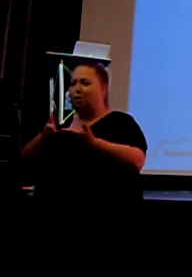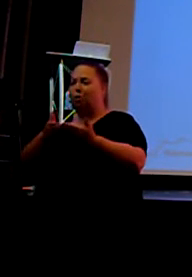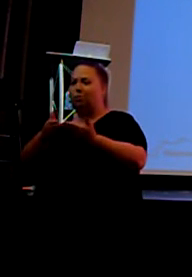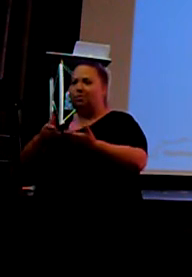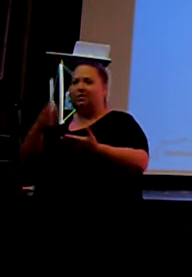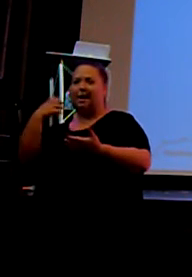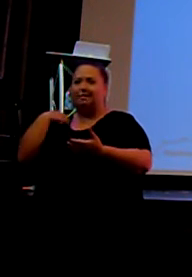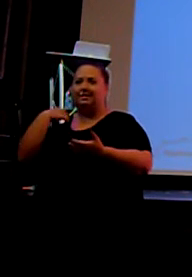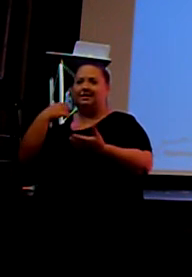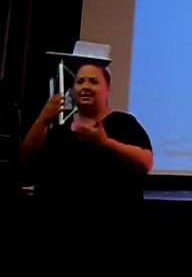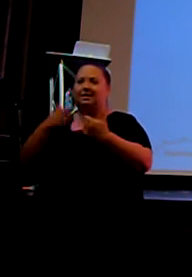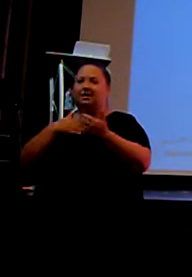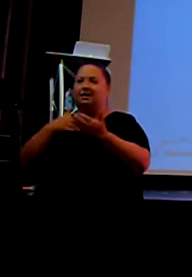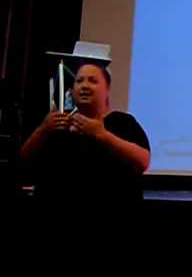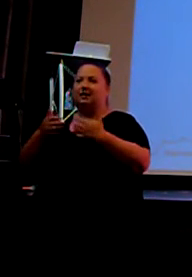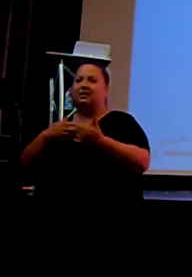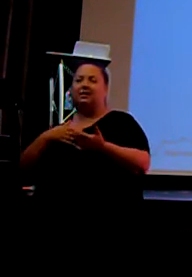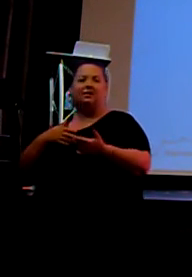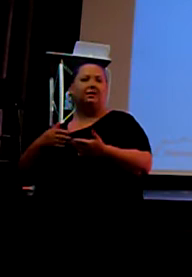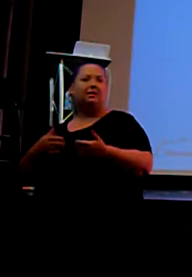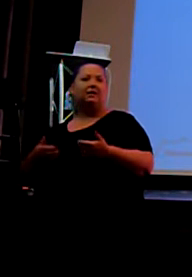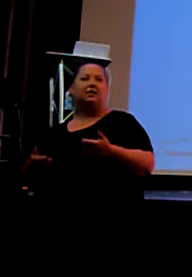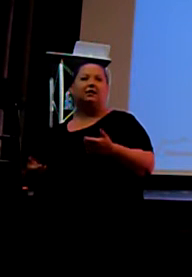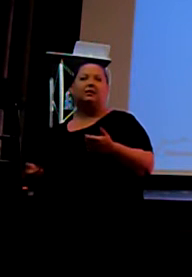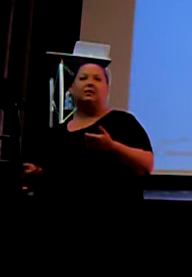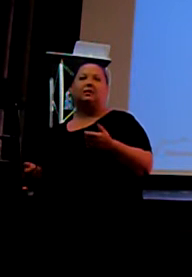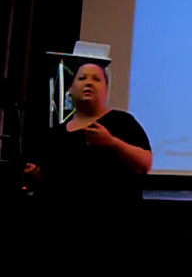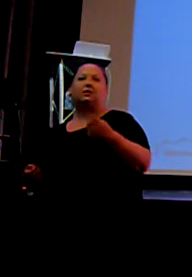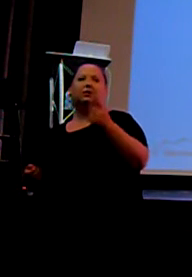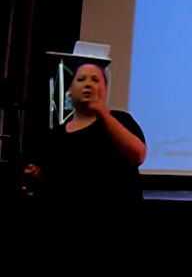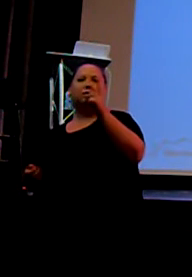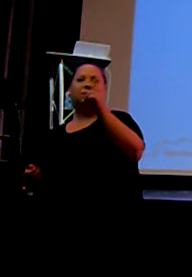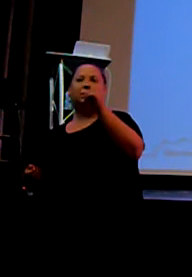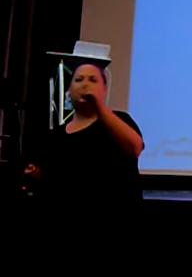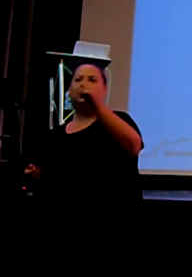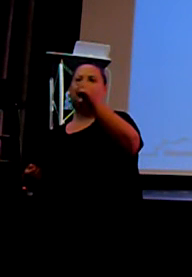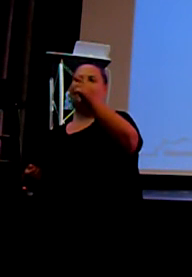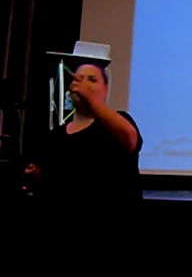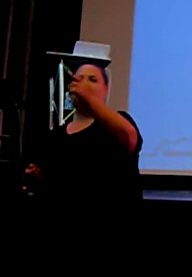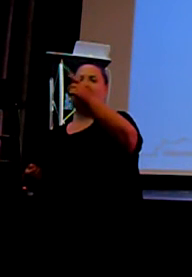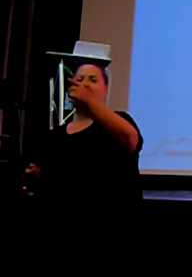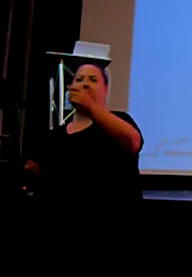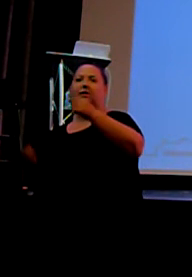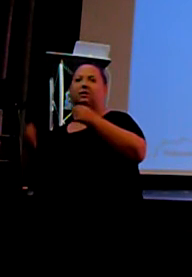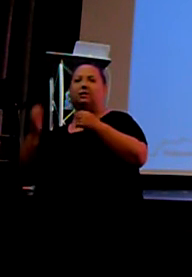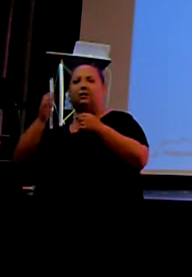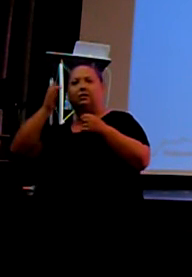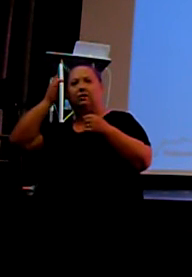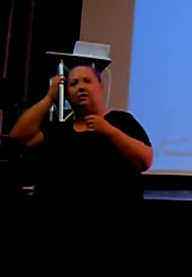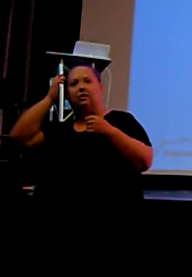Anybody? All right. There's one there.